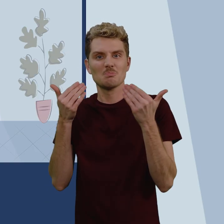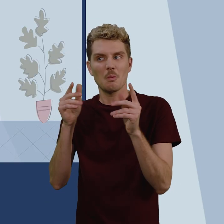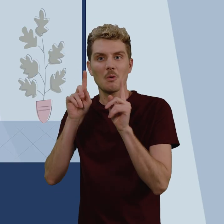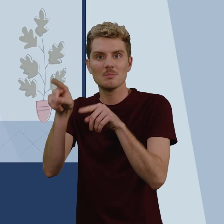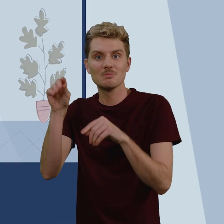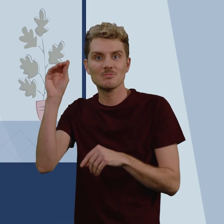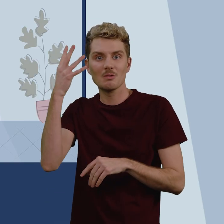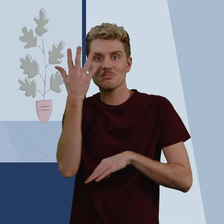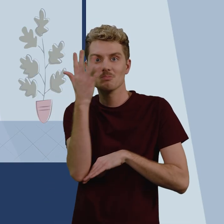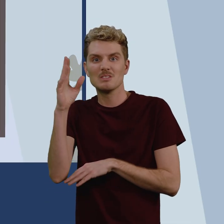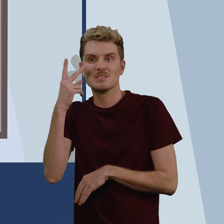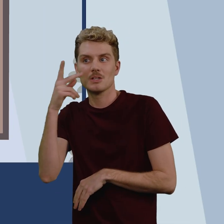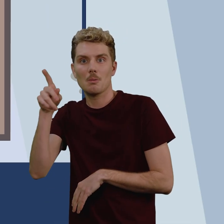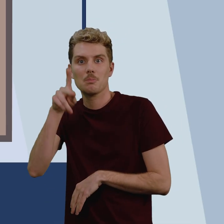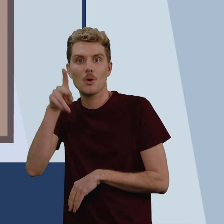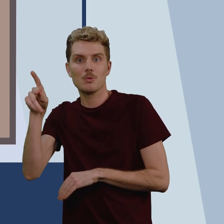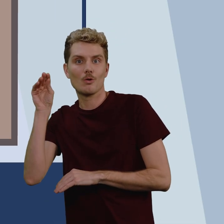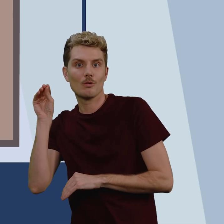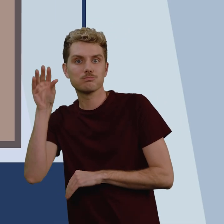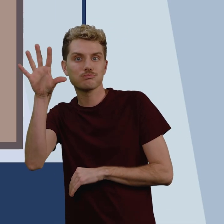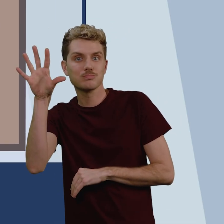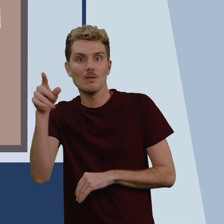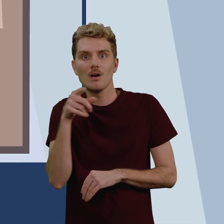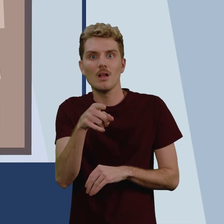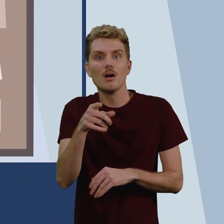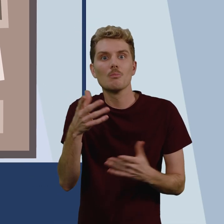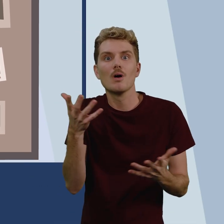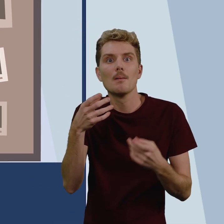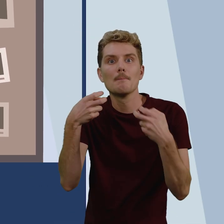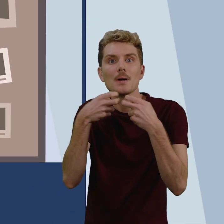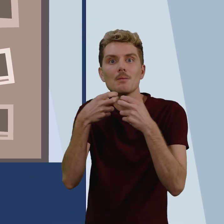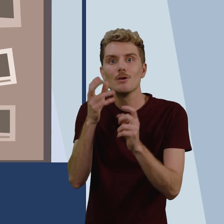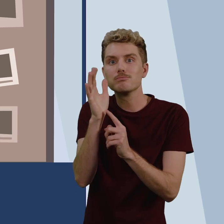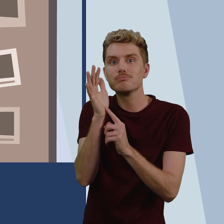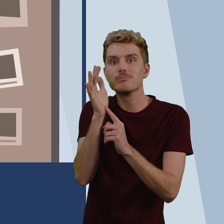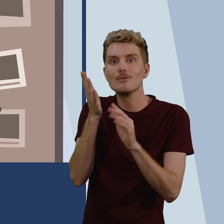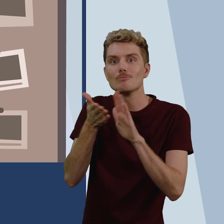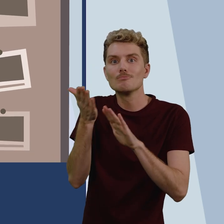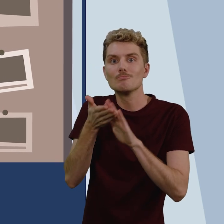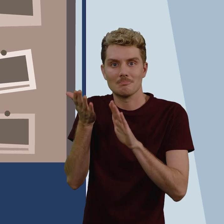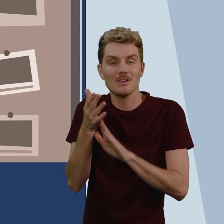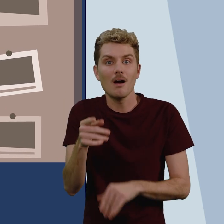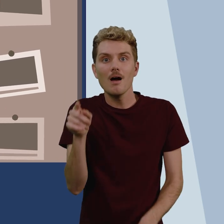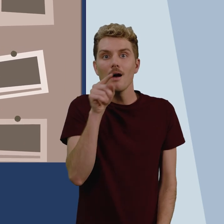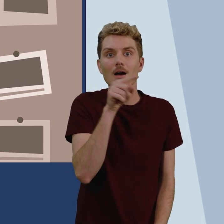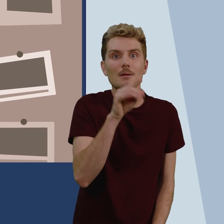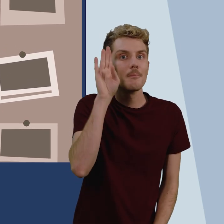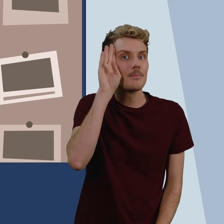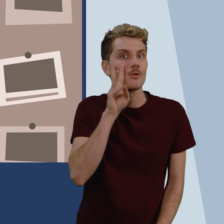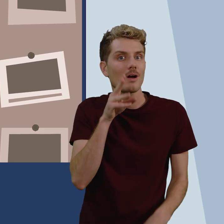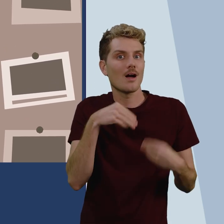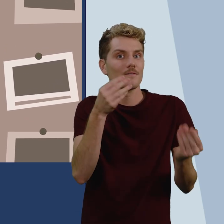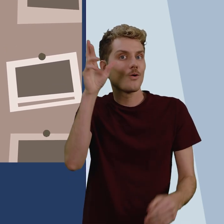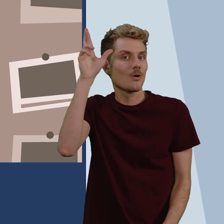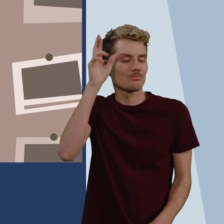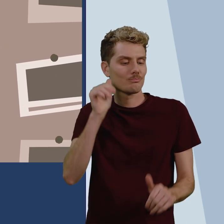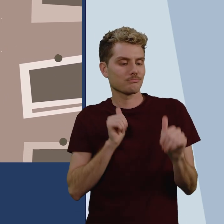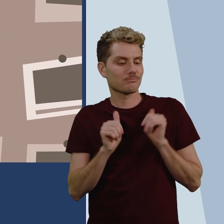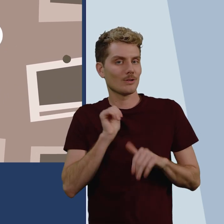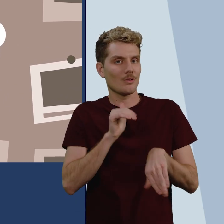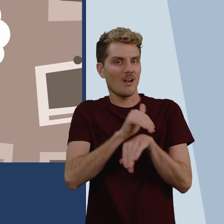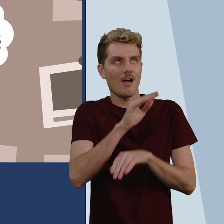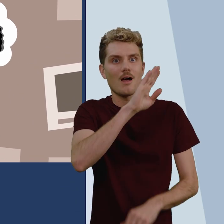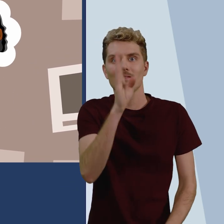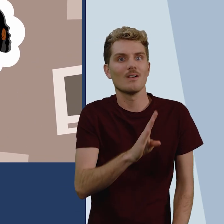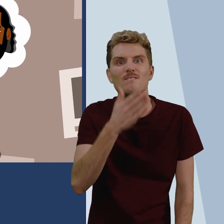Let's drop in on Sunny Oaks and see how a PowerPoint presentation, a battery-operated candle, and Barry White